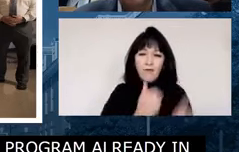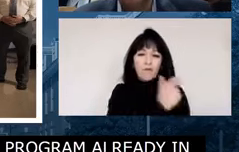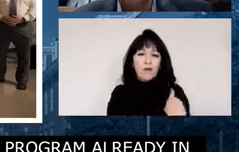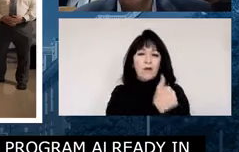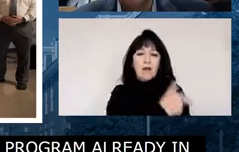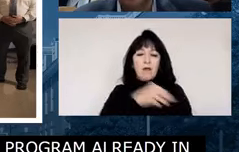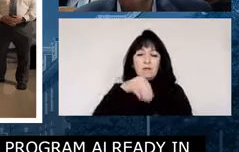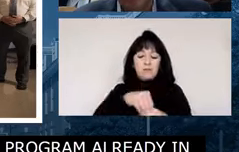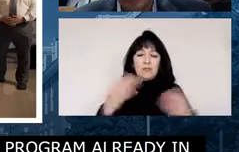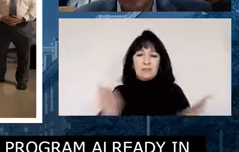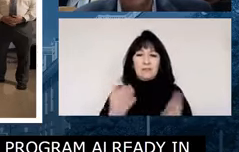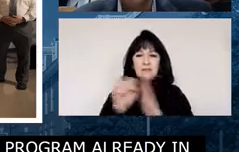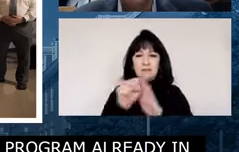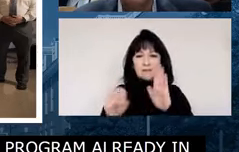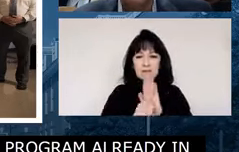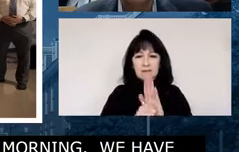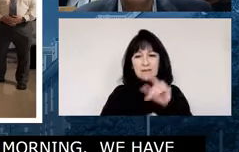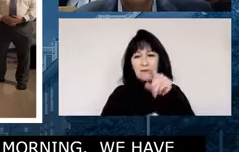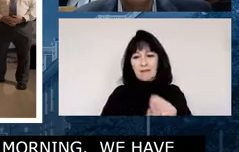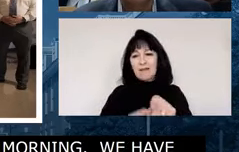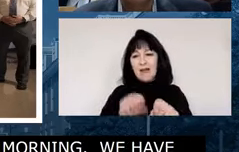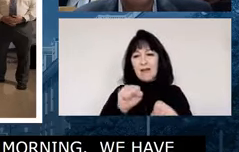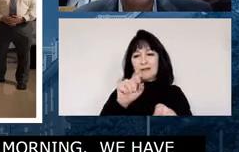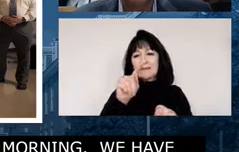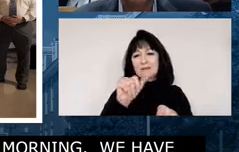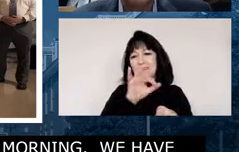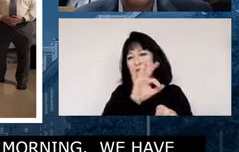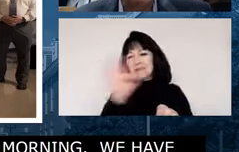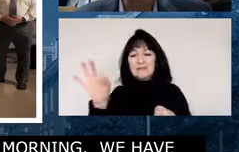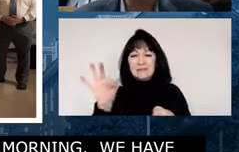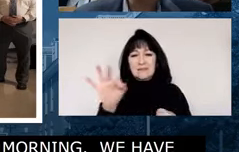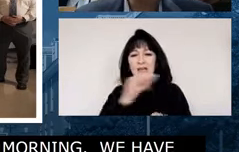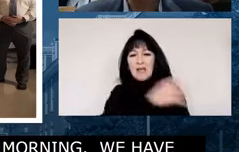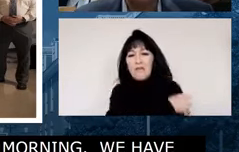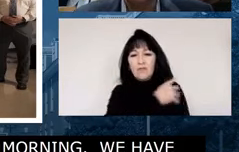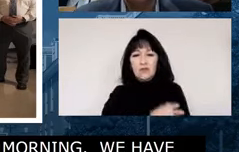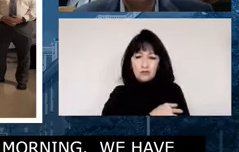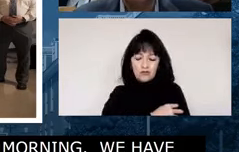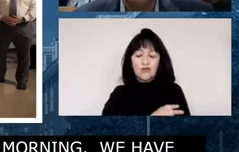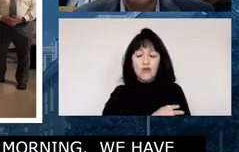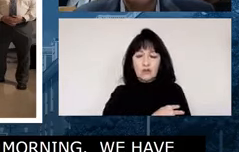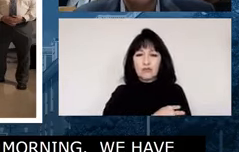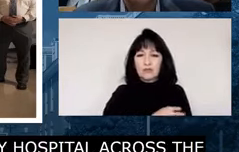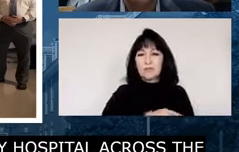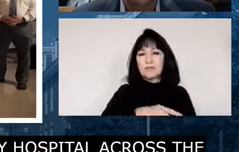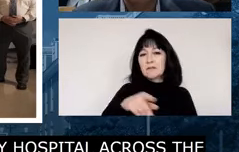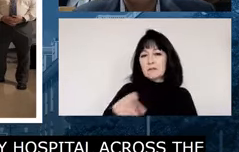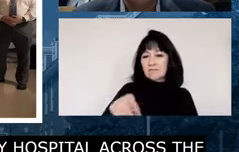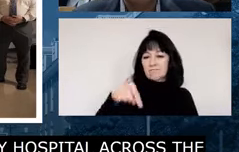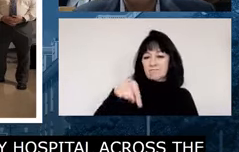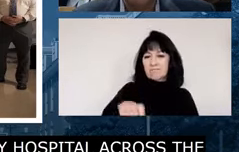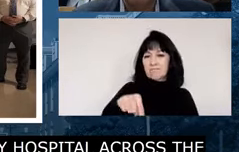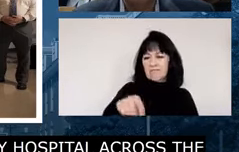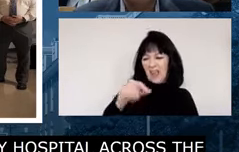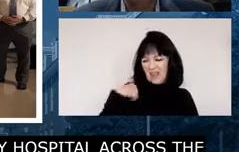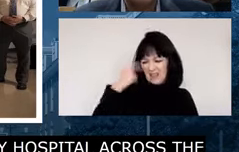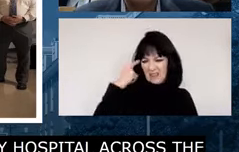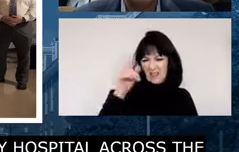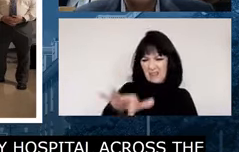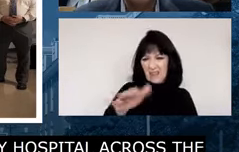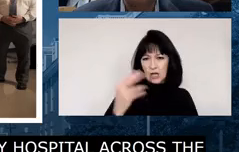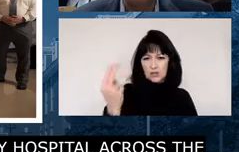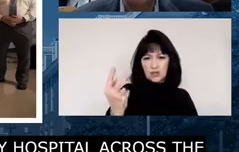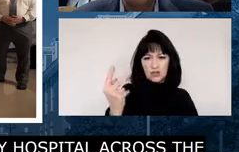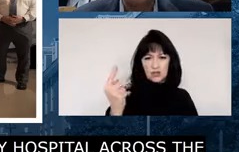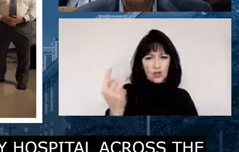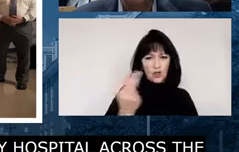have Staff Sergeant Craig re-enlisting at St. Francis, I think the 20th. I think that was Thursday or Friday of last week.